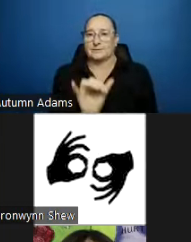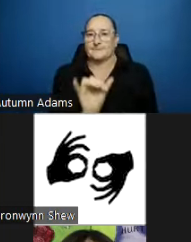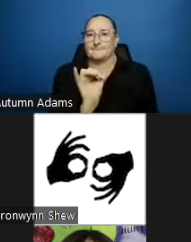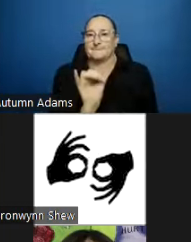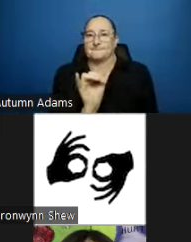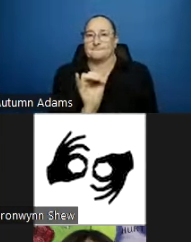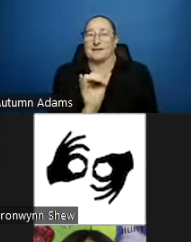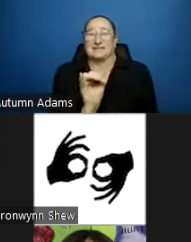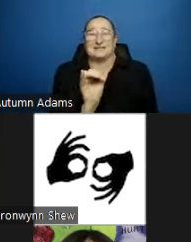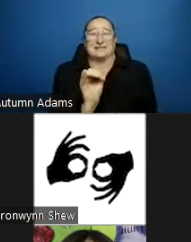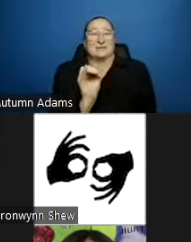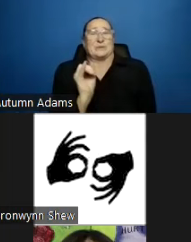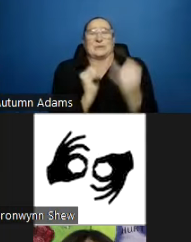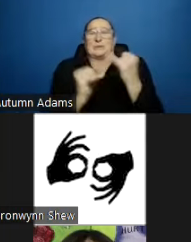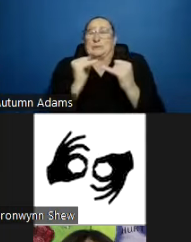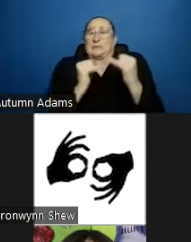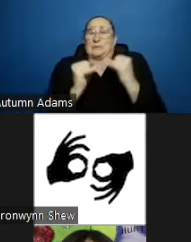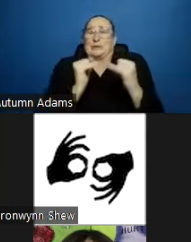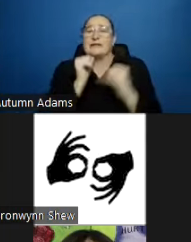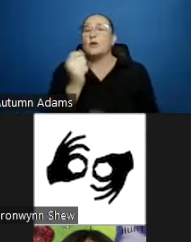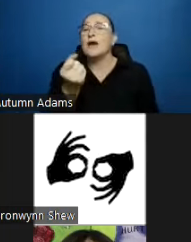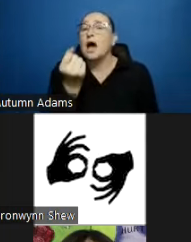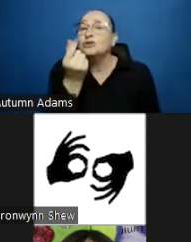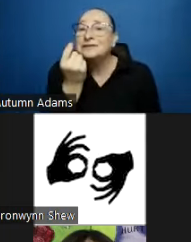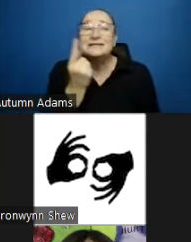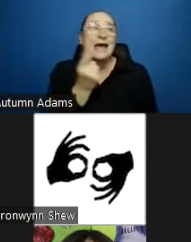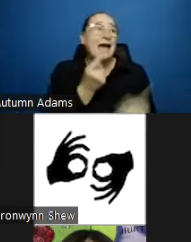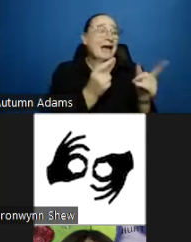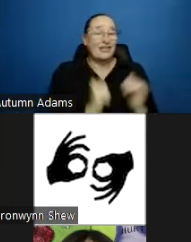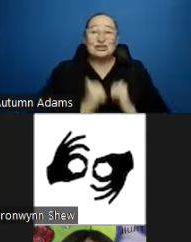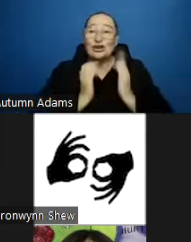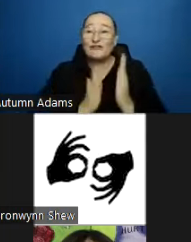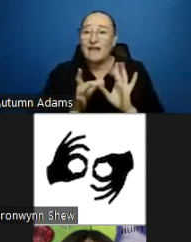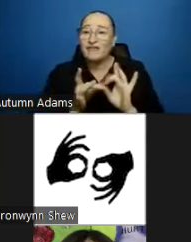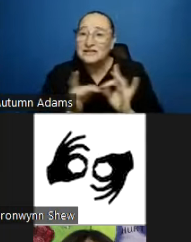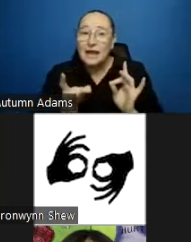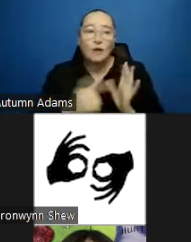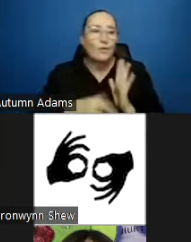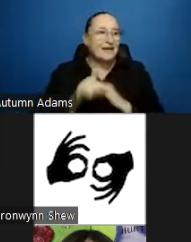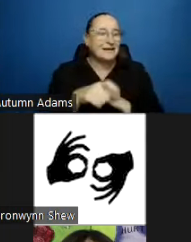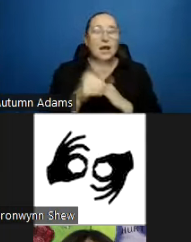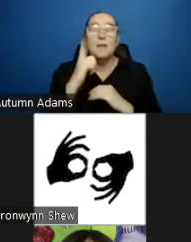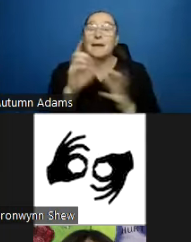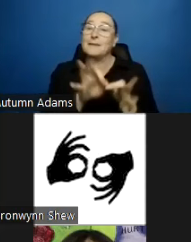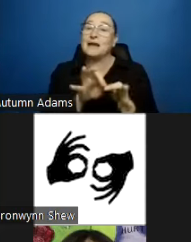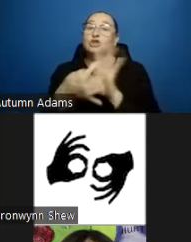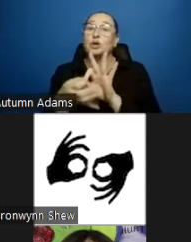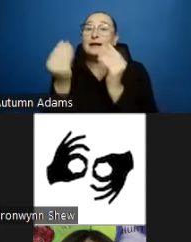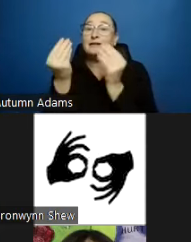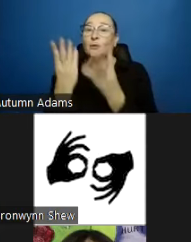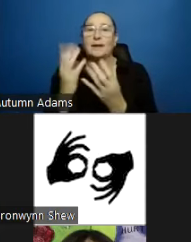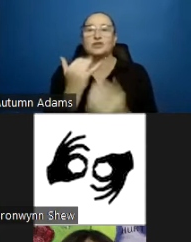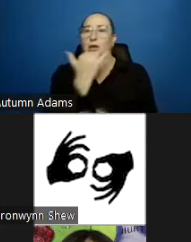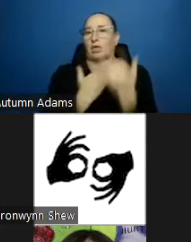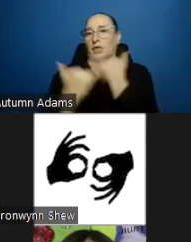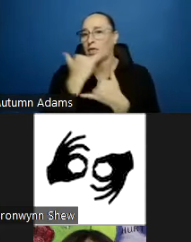sign language and they're not understanding what the deaf survivor is saying or what they need. Maybe they're interpreting information incorrectly. And then